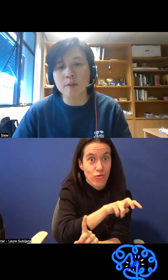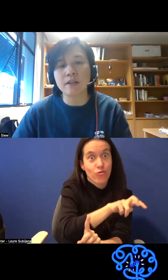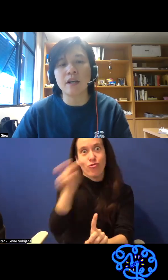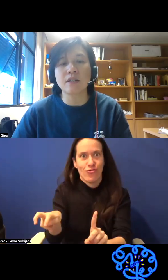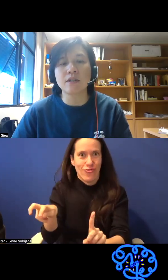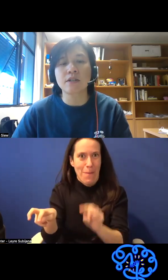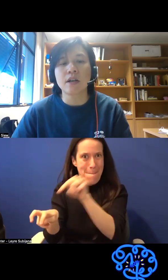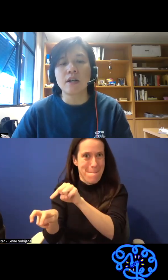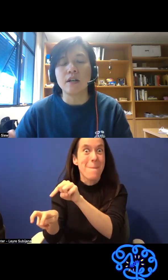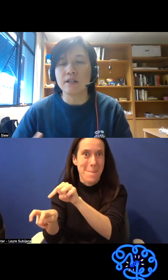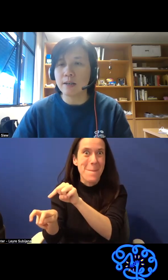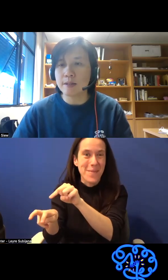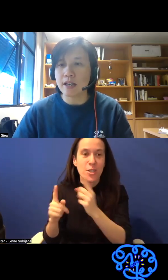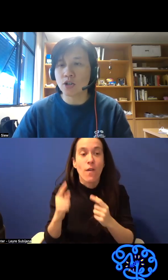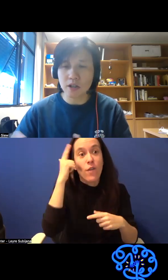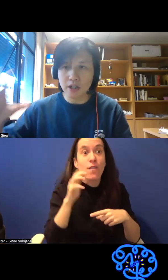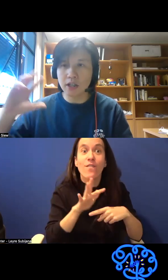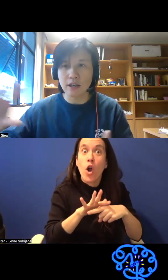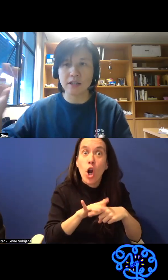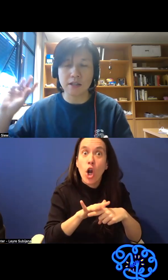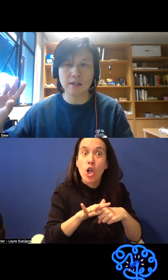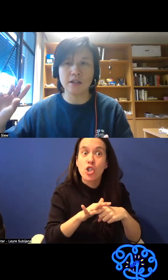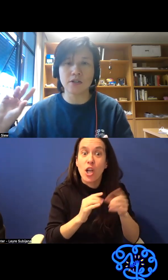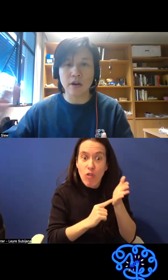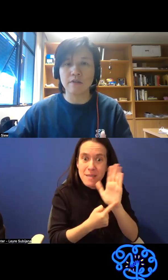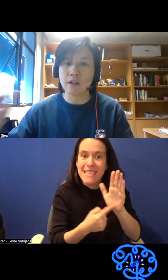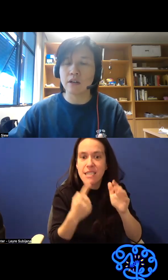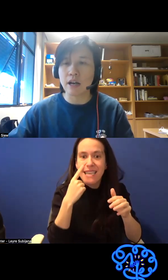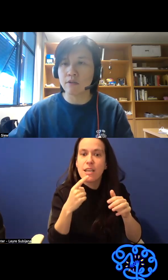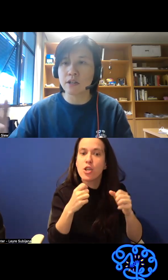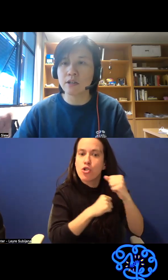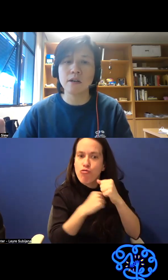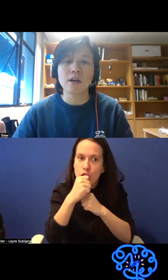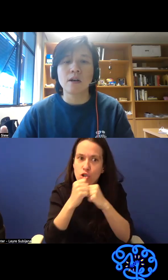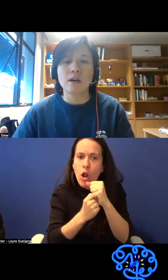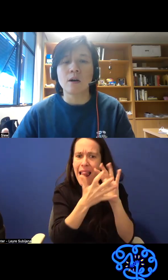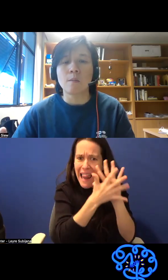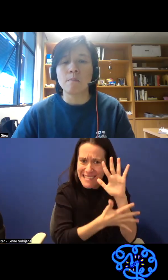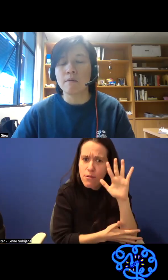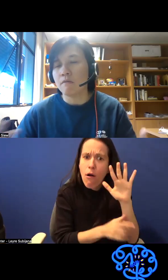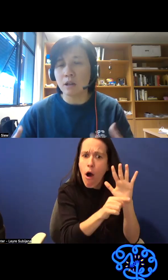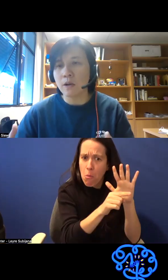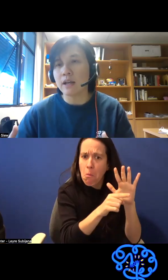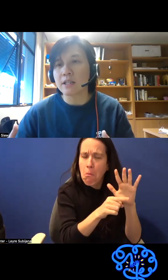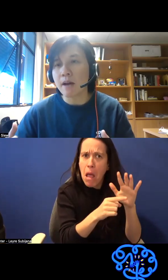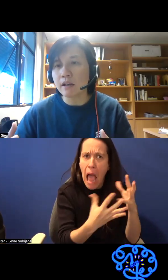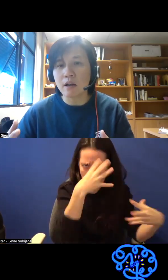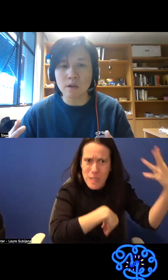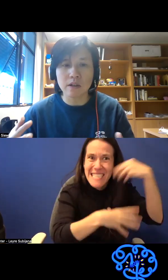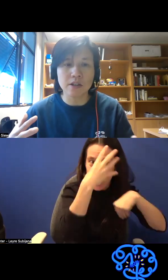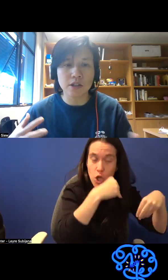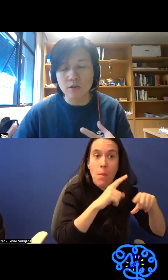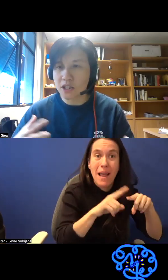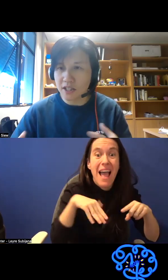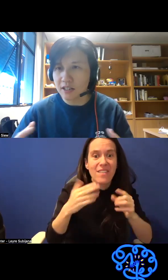phonological representations, it seems that structure in the lexicon is driving acquisition. But when we are looking at a semantic